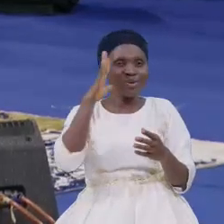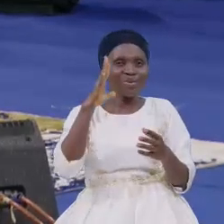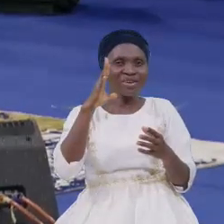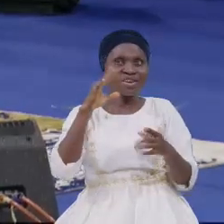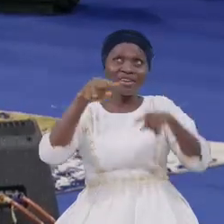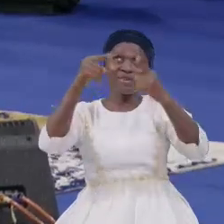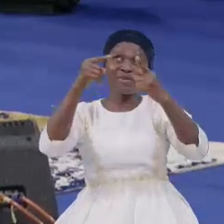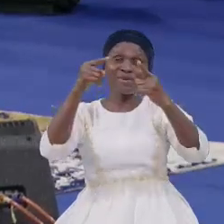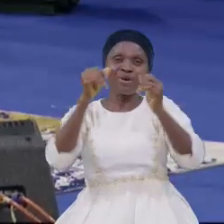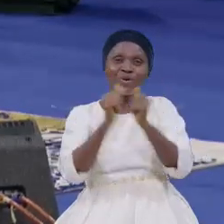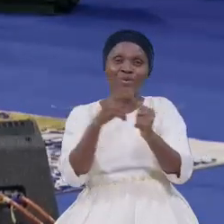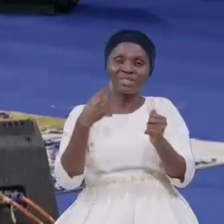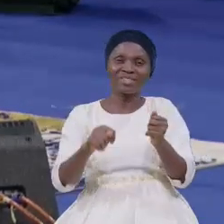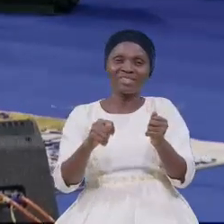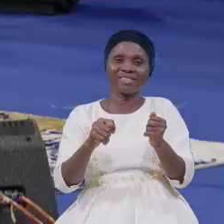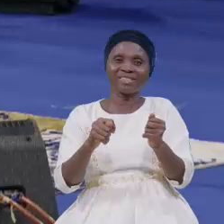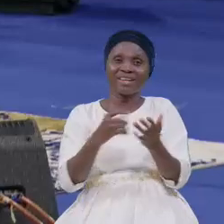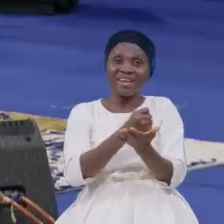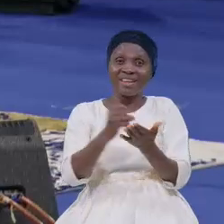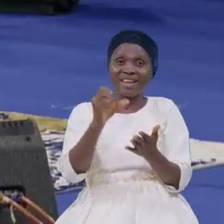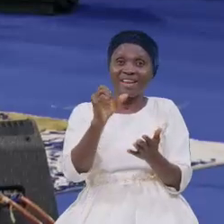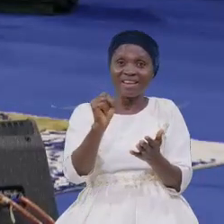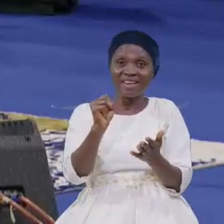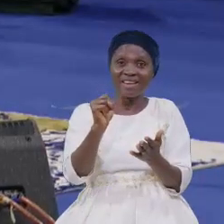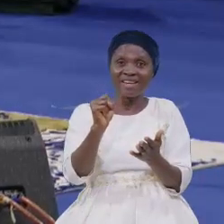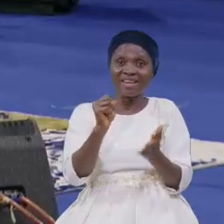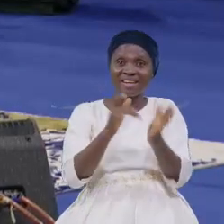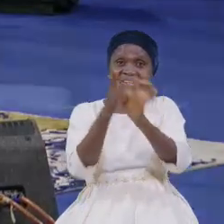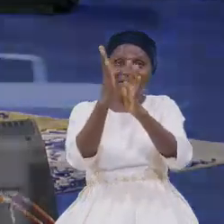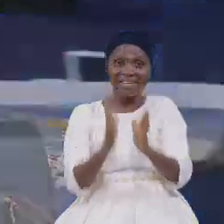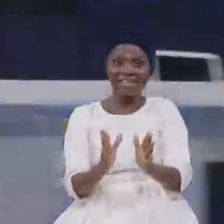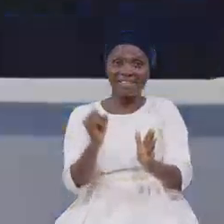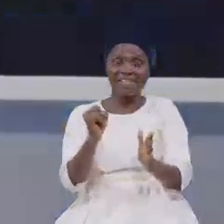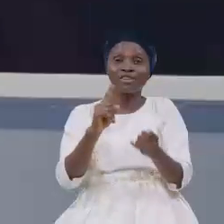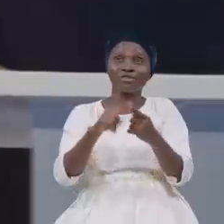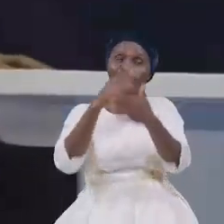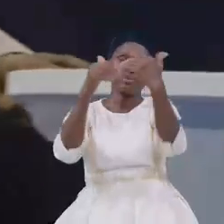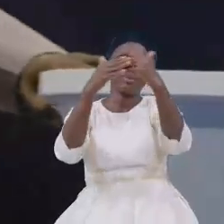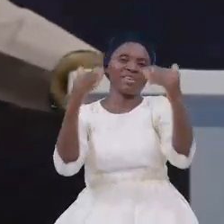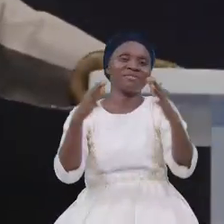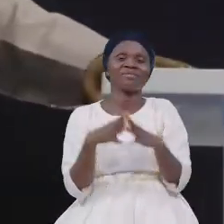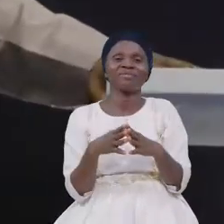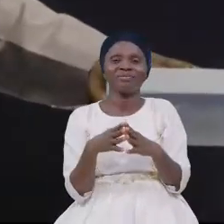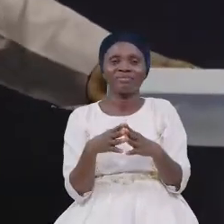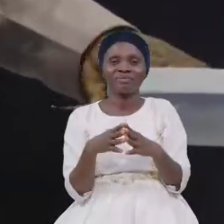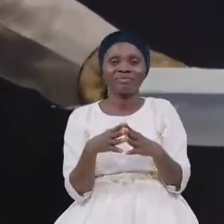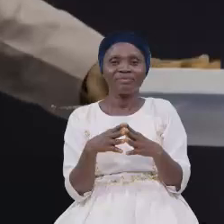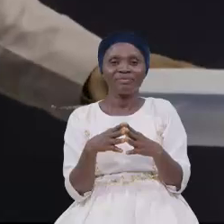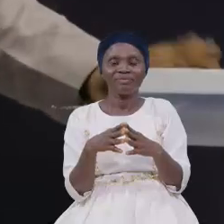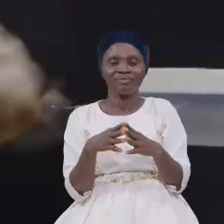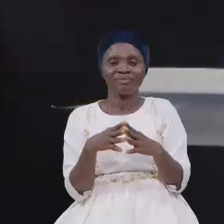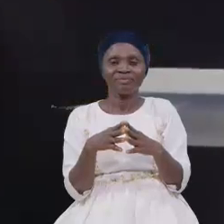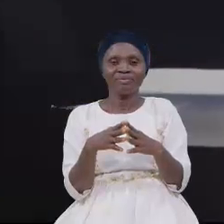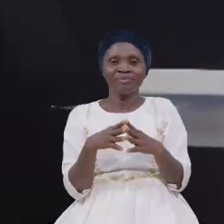heaven. G, the goodness of God through the gospel.